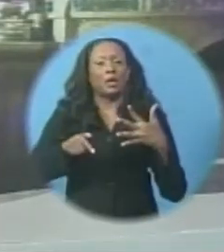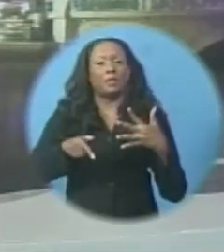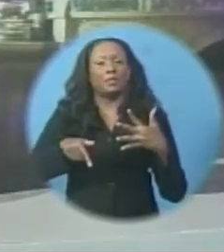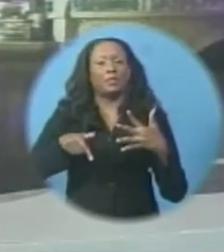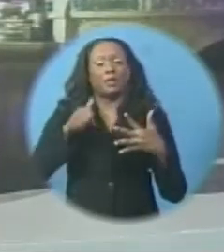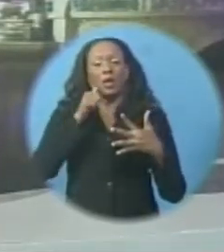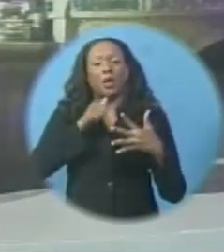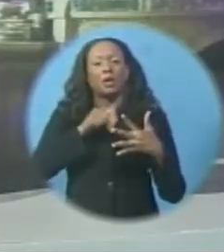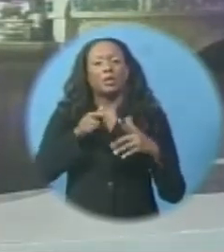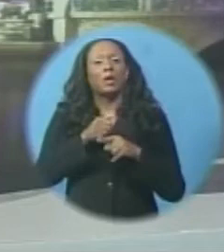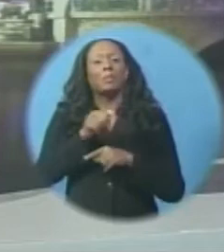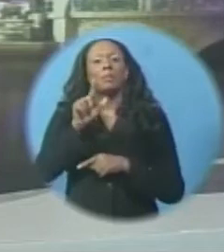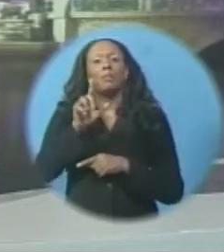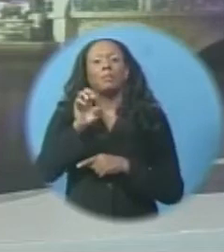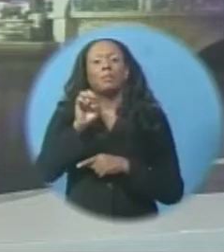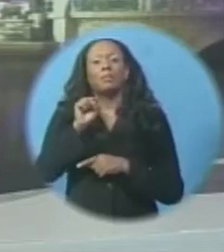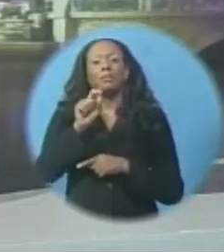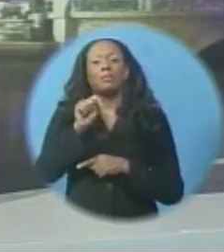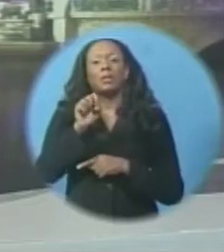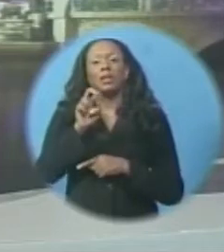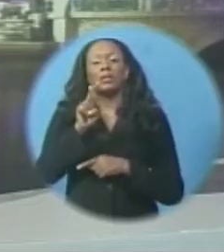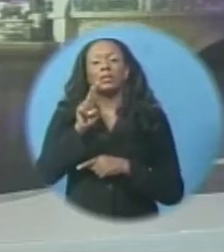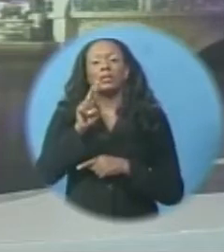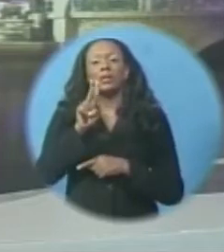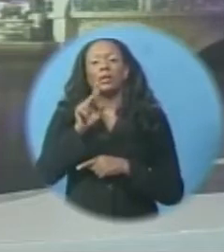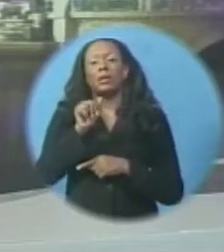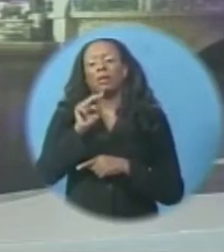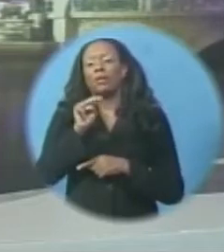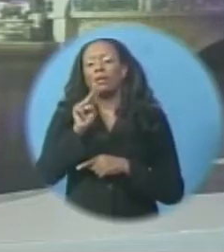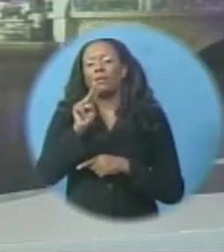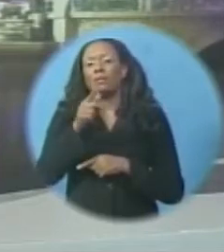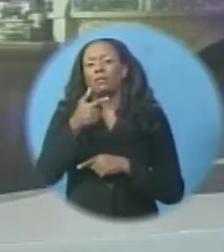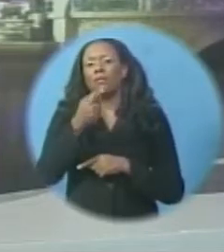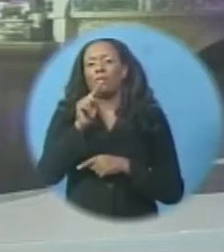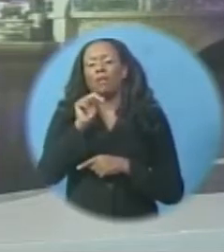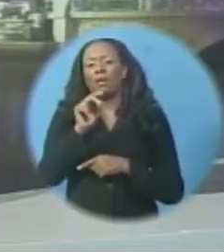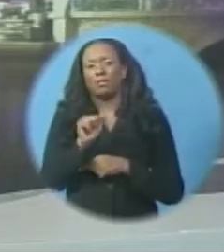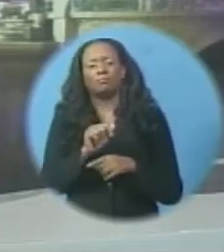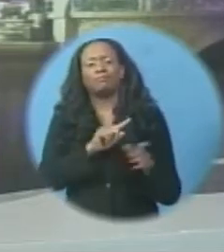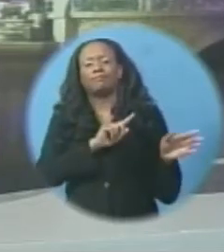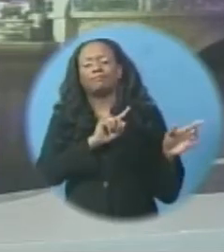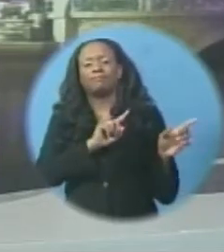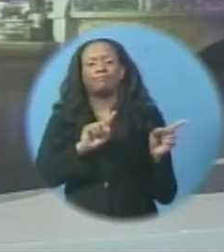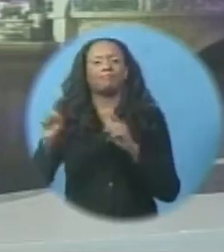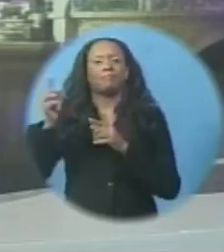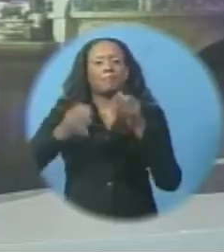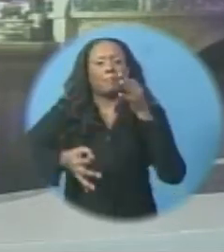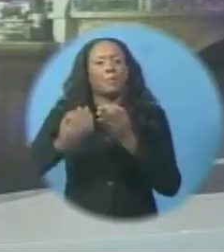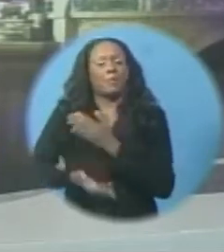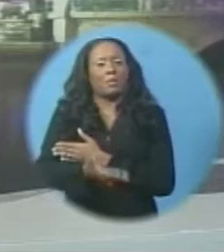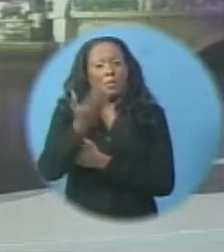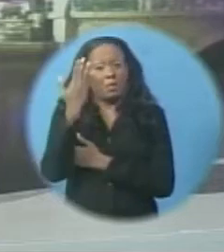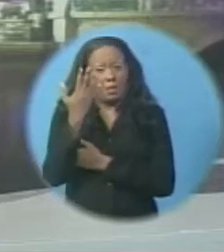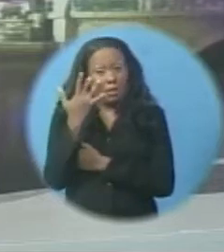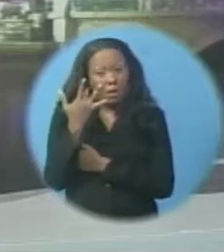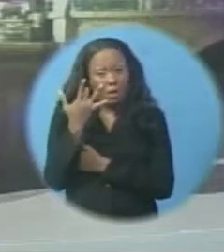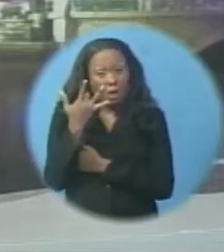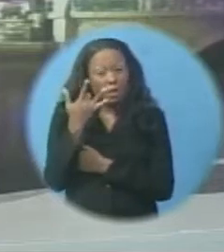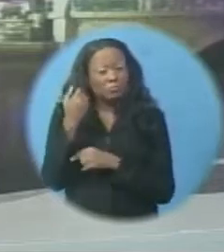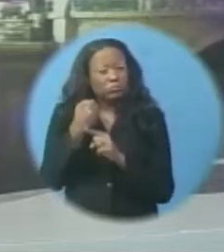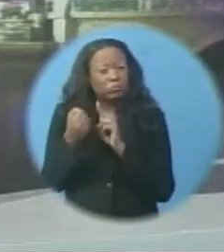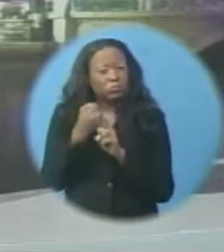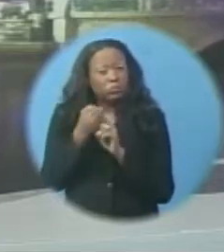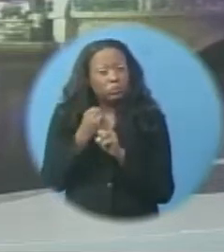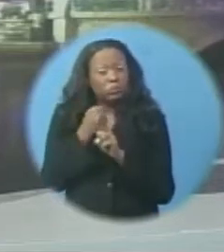and 2 14, appeared before Magistrate Ian Weeks at the District D Magistrates Court this morning, jointly charged with the May